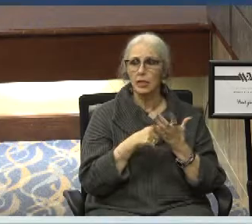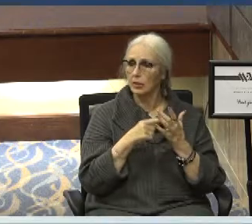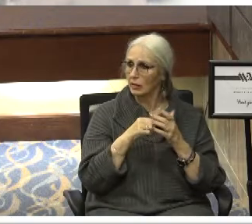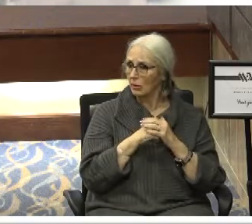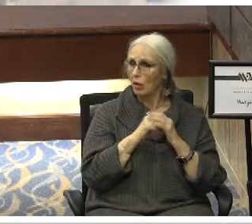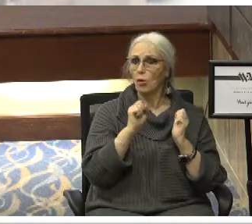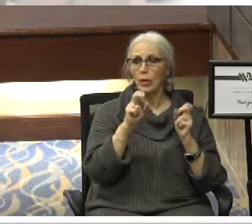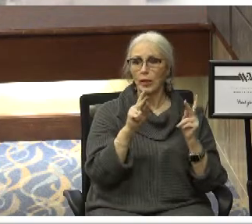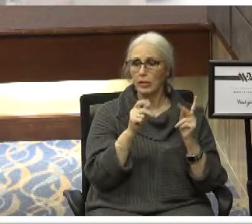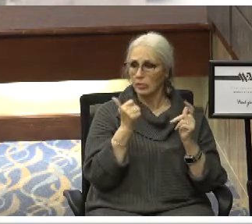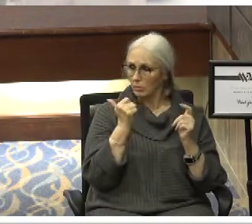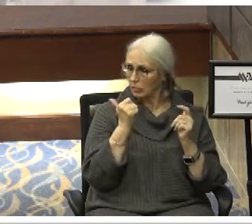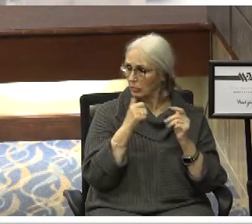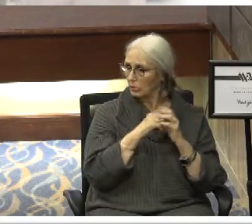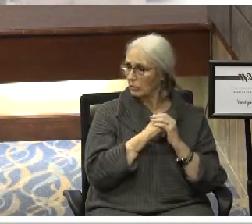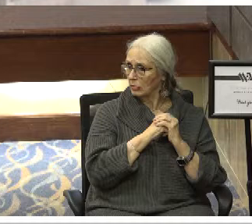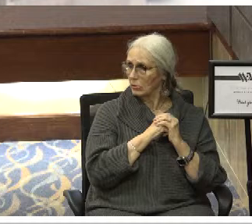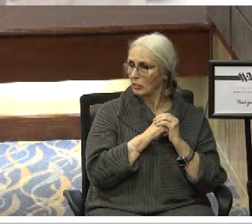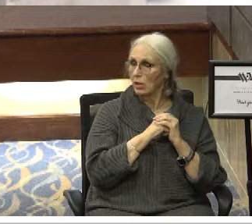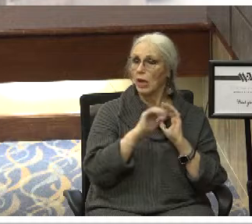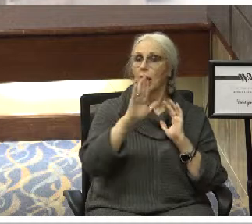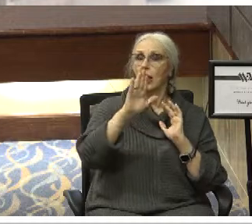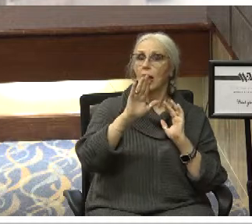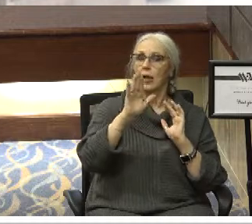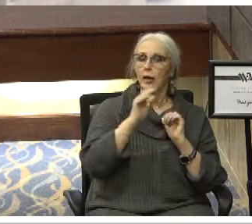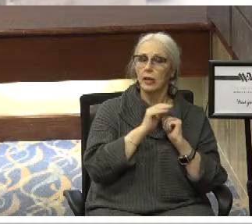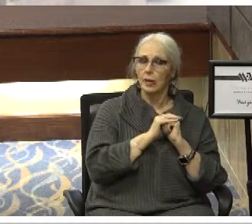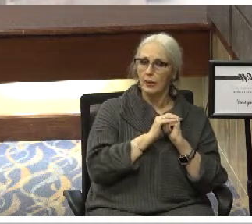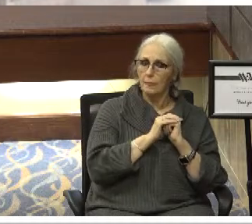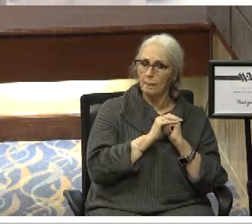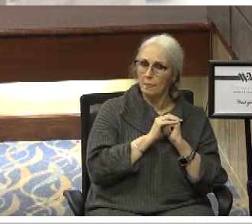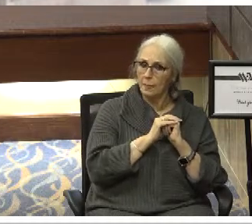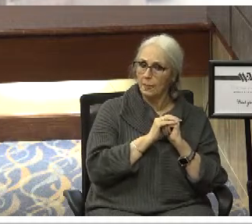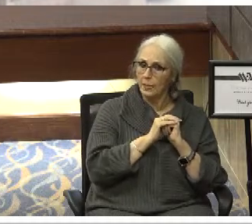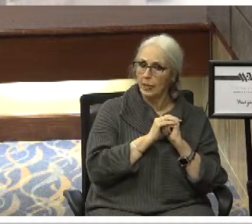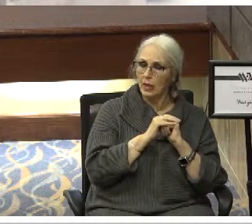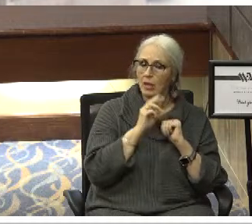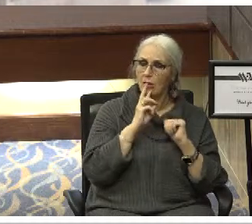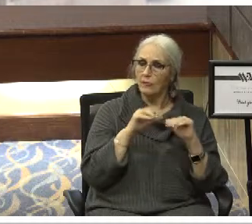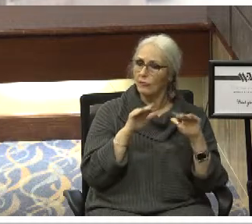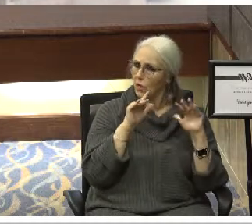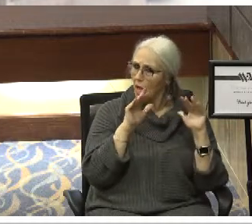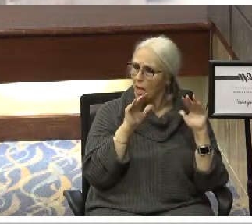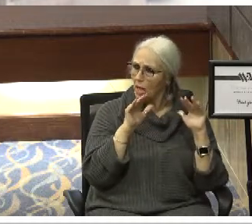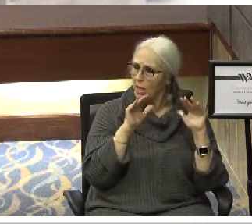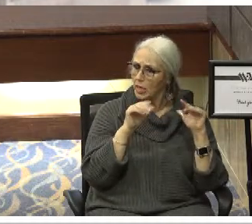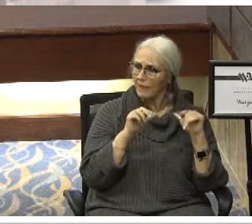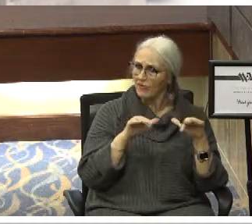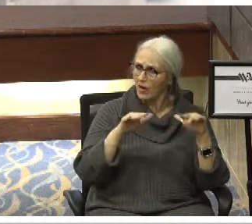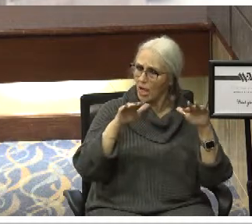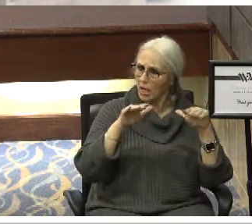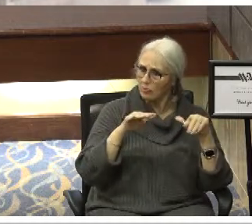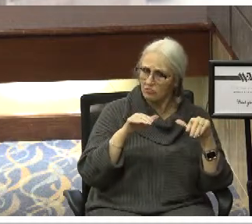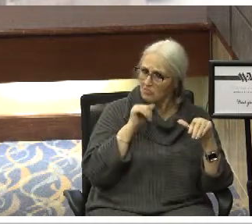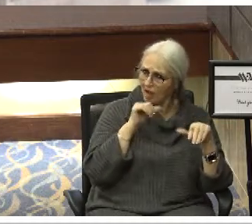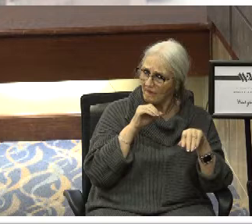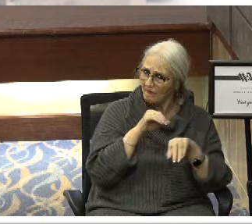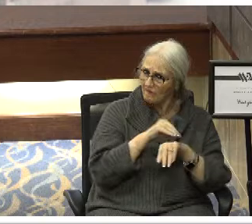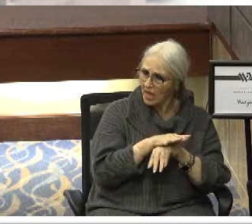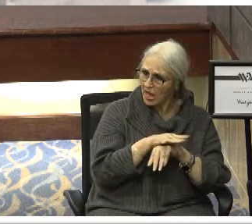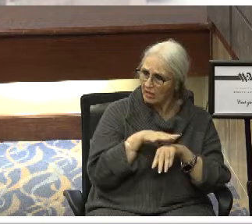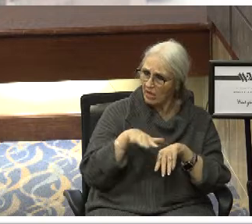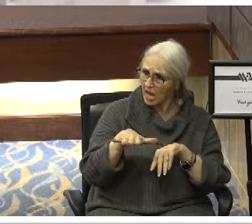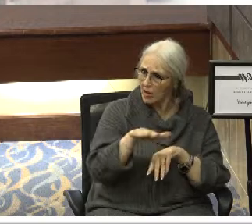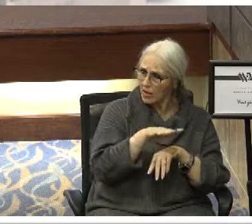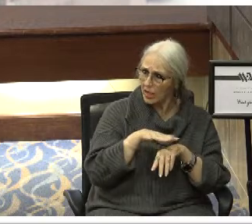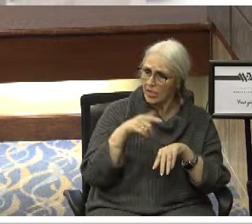Clint, Yes, ma'am. here I go again. Sorry. The floodplain, does that not affect this area at all? I see